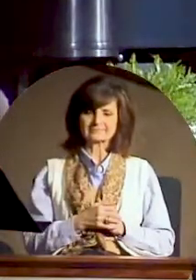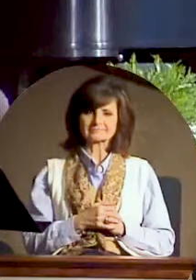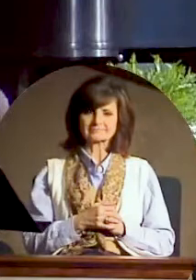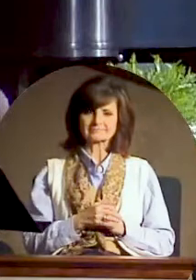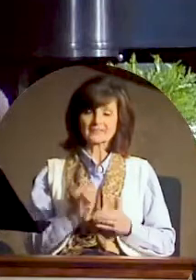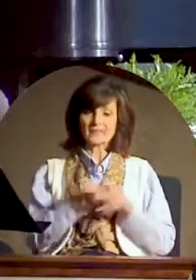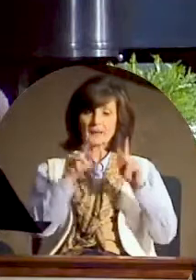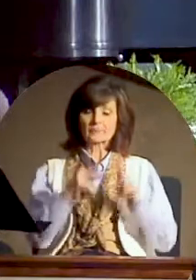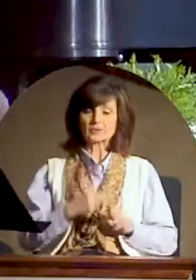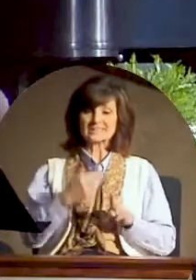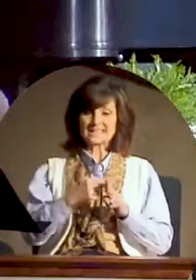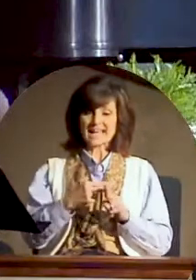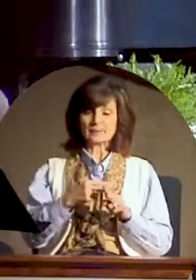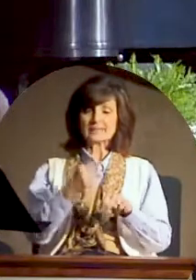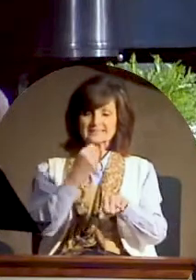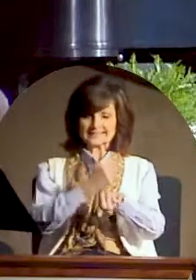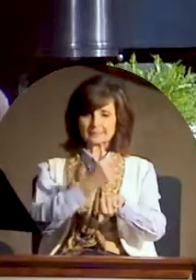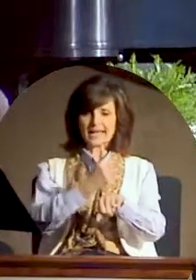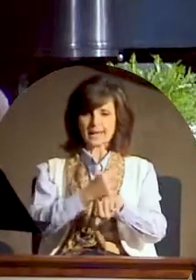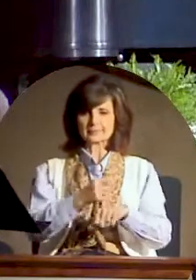And that person's name's Tim Gammons.